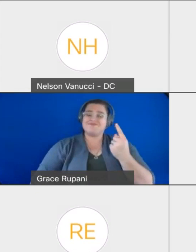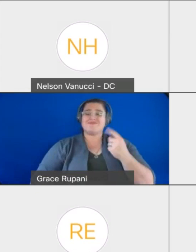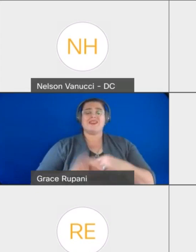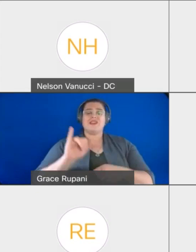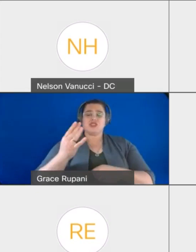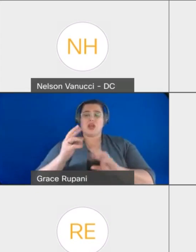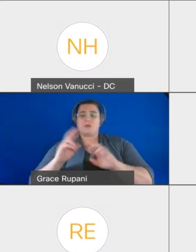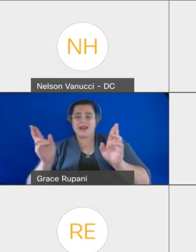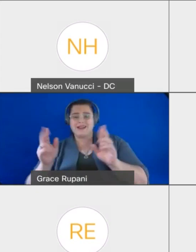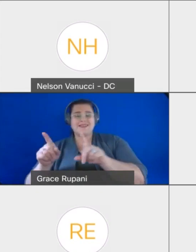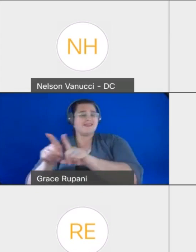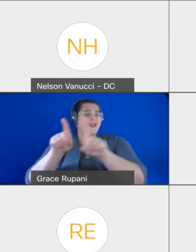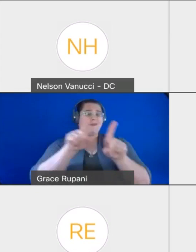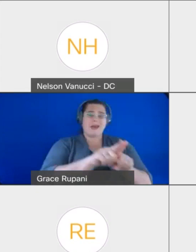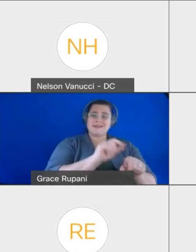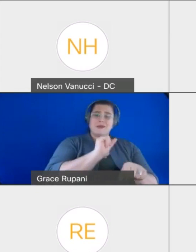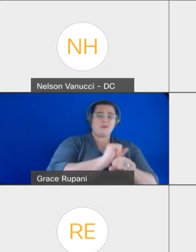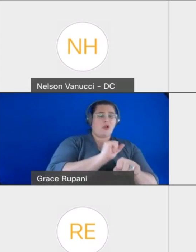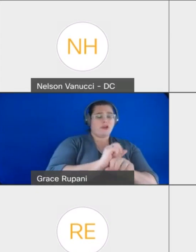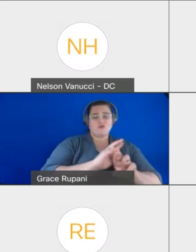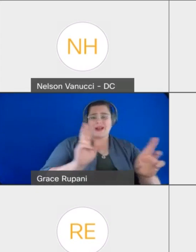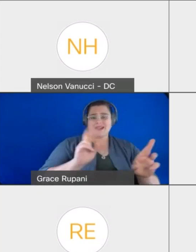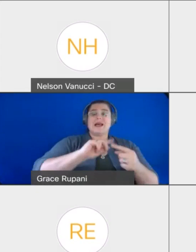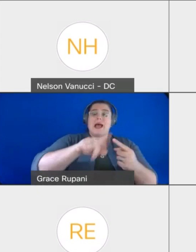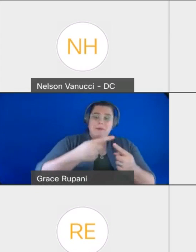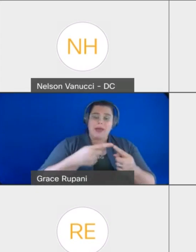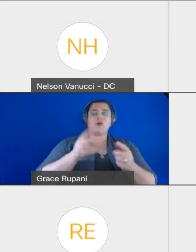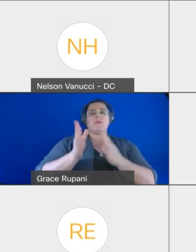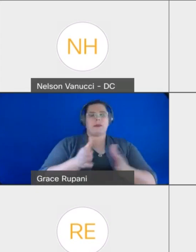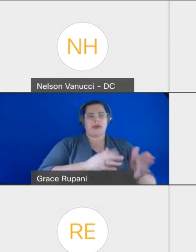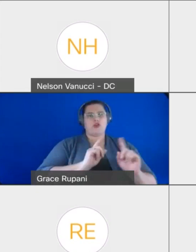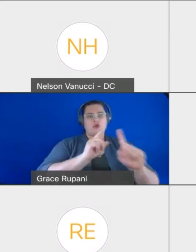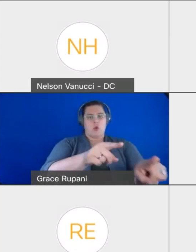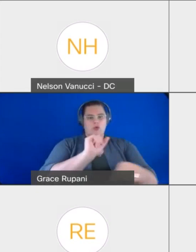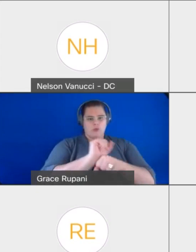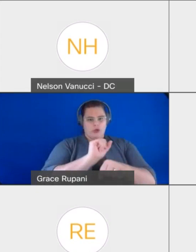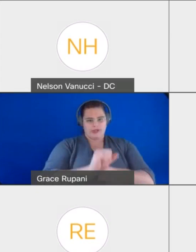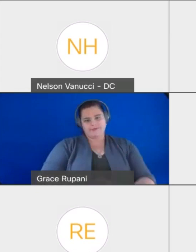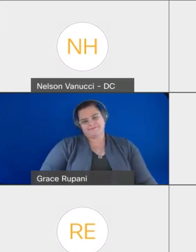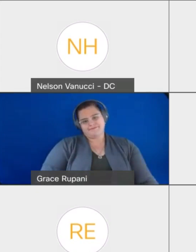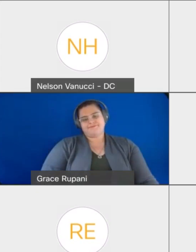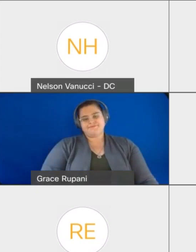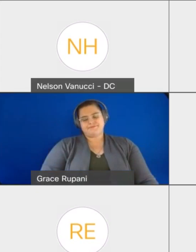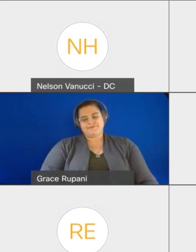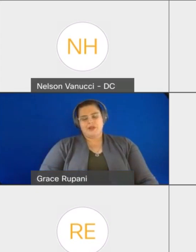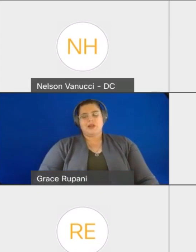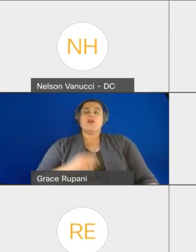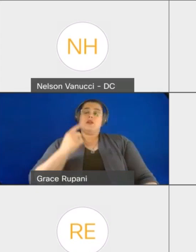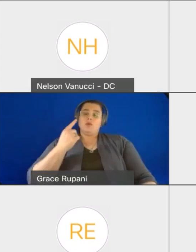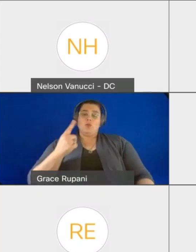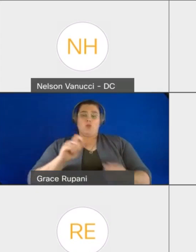readiness, is about preparing to go to work. One of the changes in our waiver in